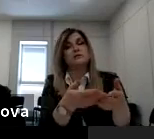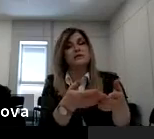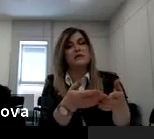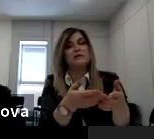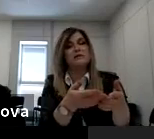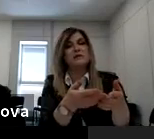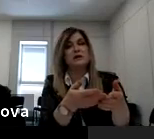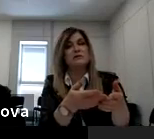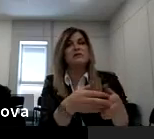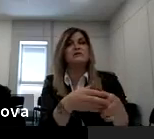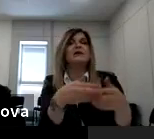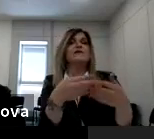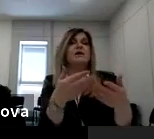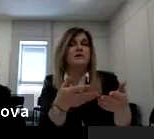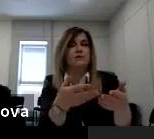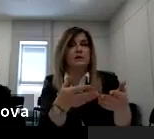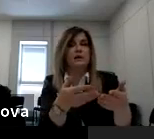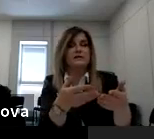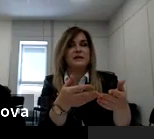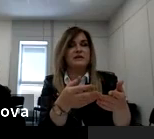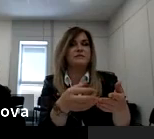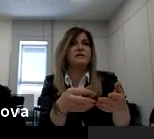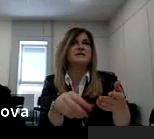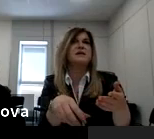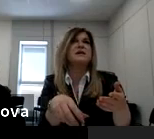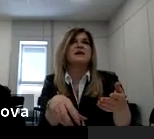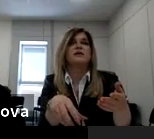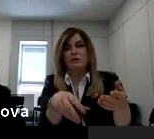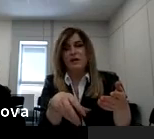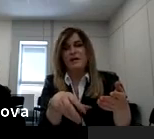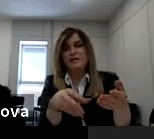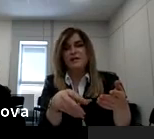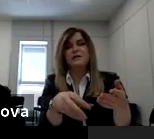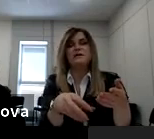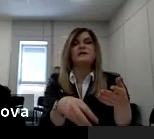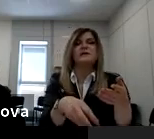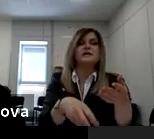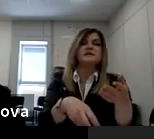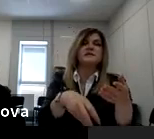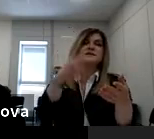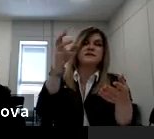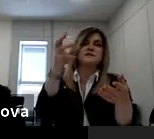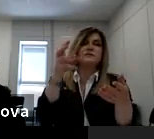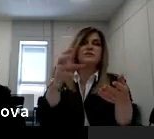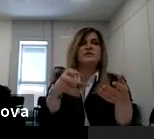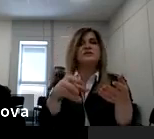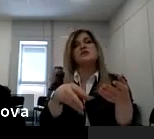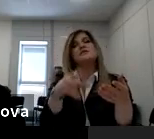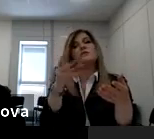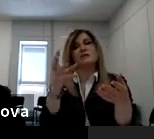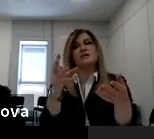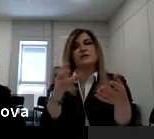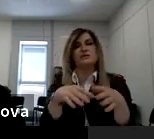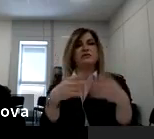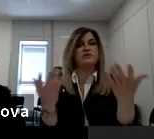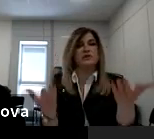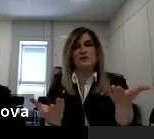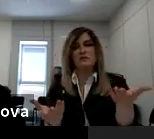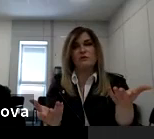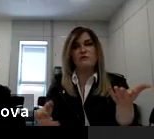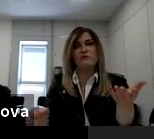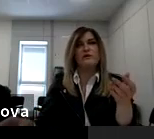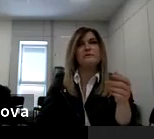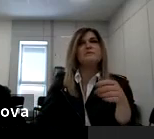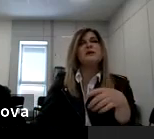had non-transparent housing, we have other one lighting effect, because all lighting is distributed just in one direction, not